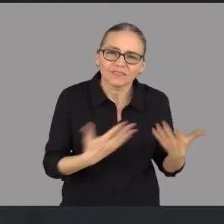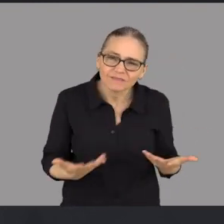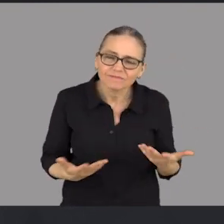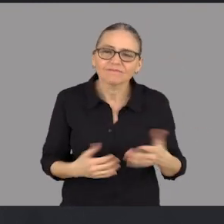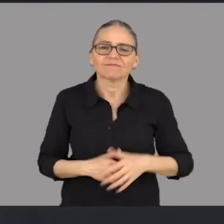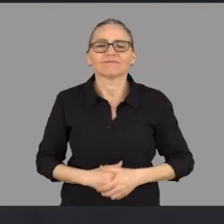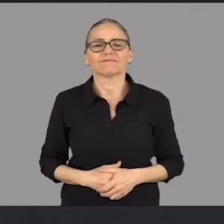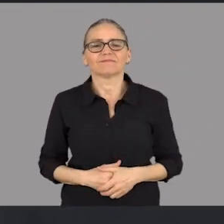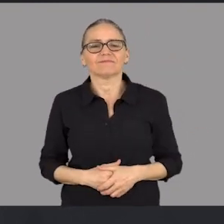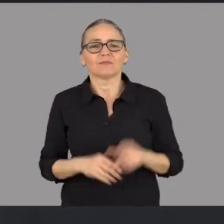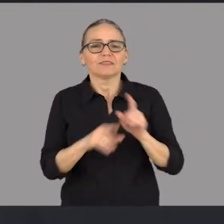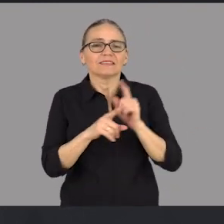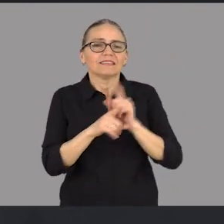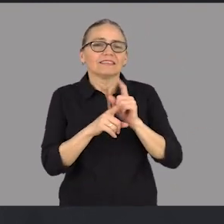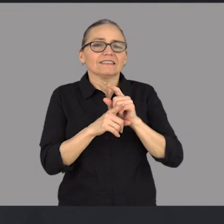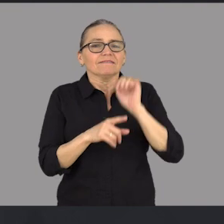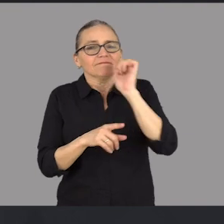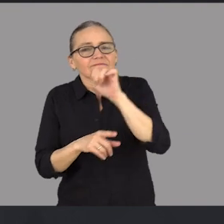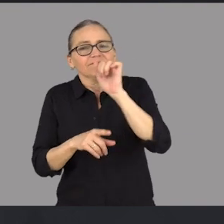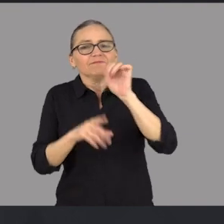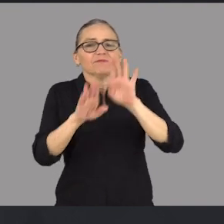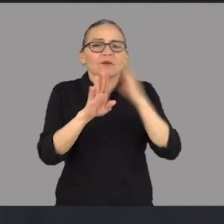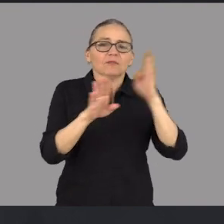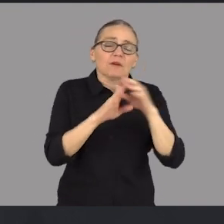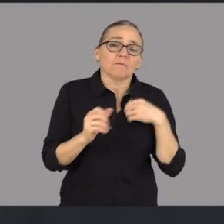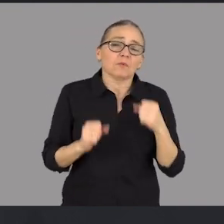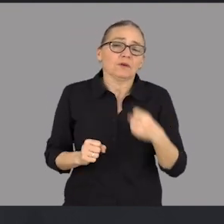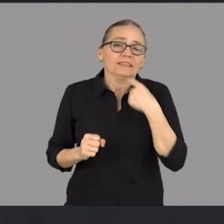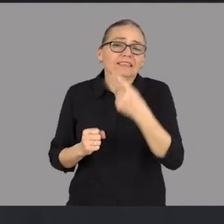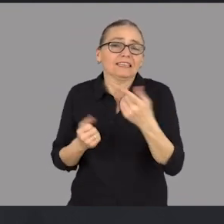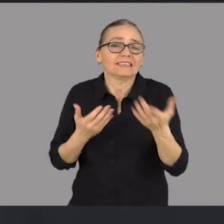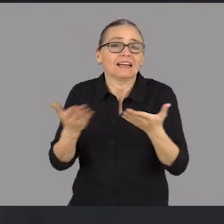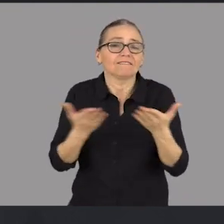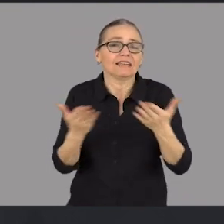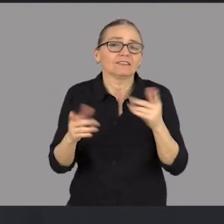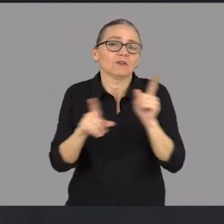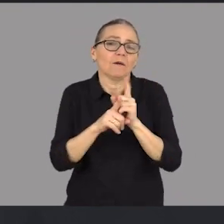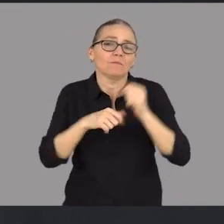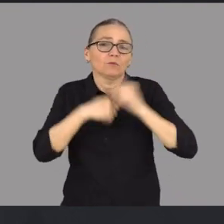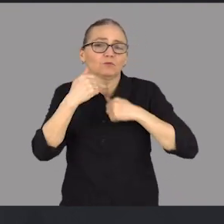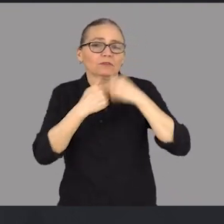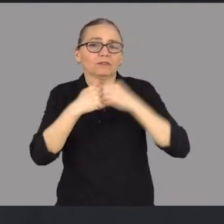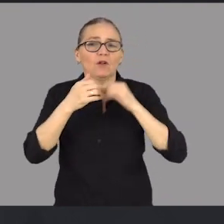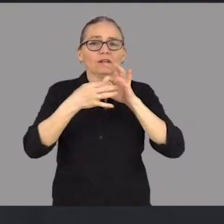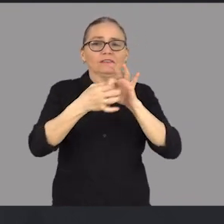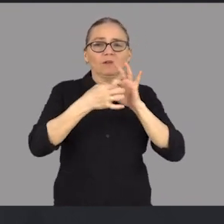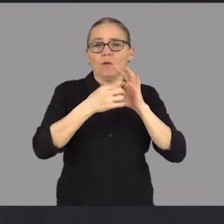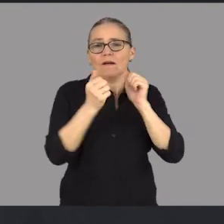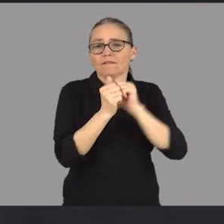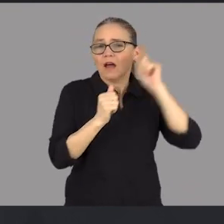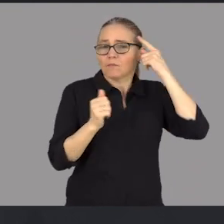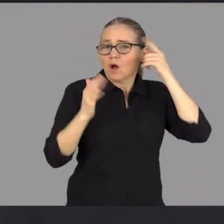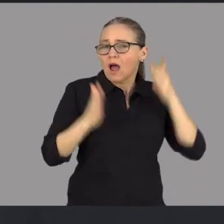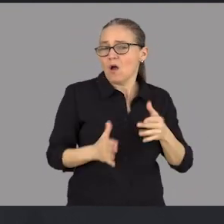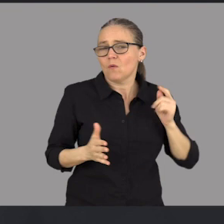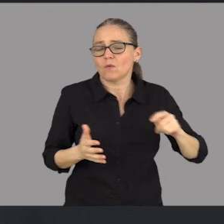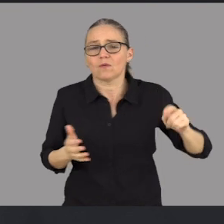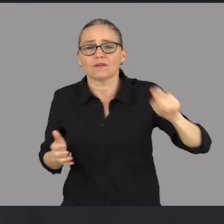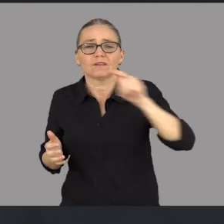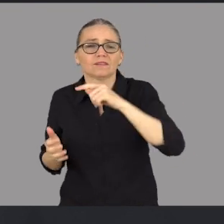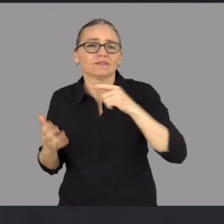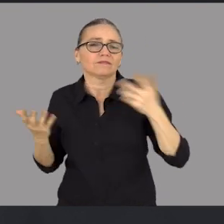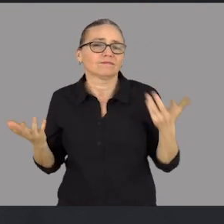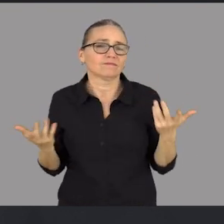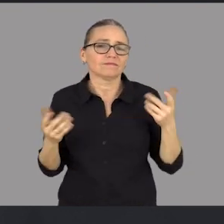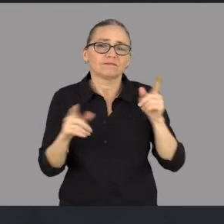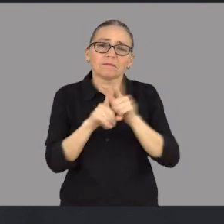the journey, they realize the benefits of them themselves. So it's getting in the door. And I